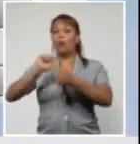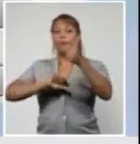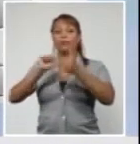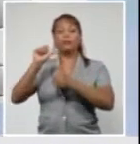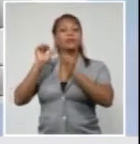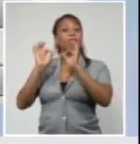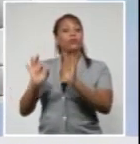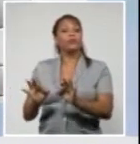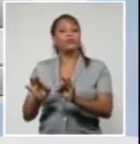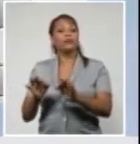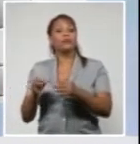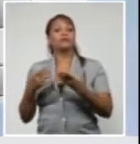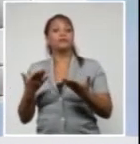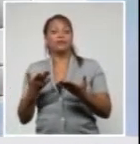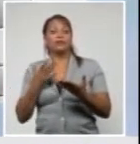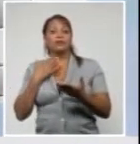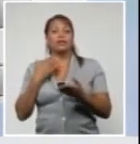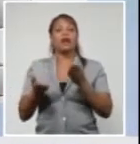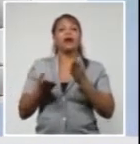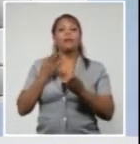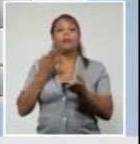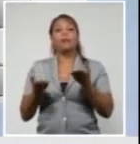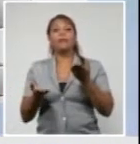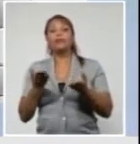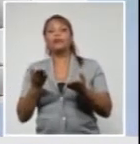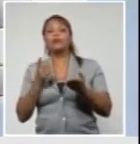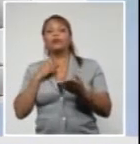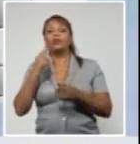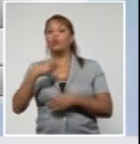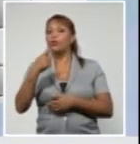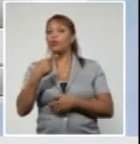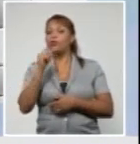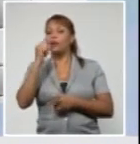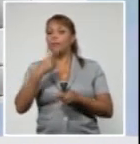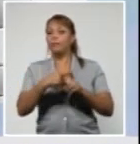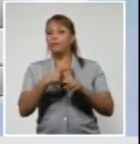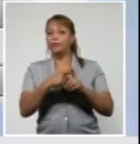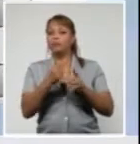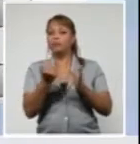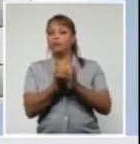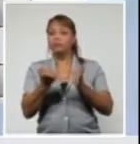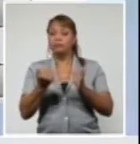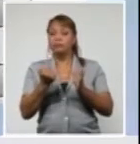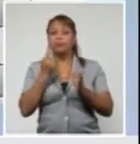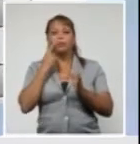4,329 people died of the virus worldwide, for a total of